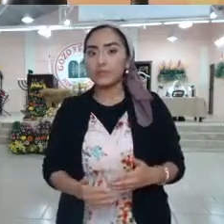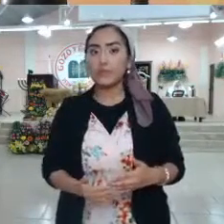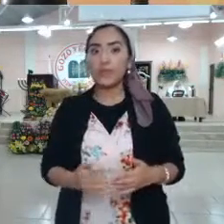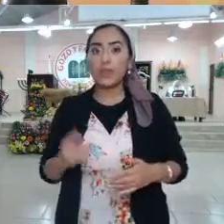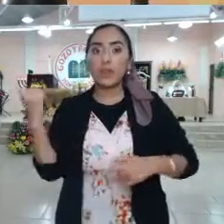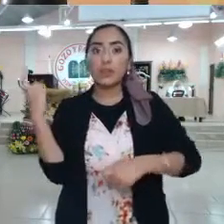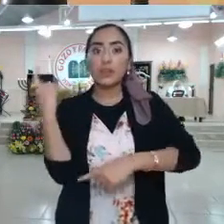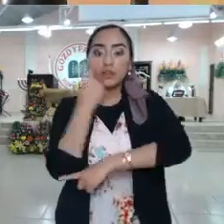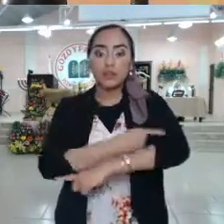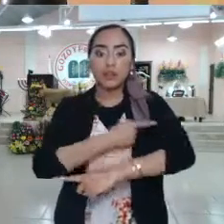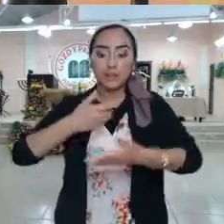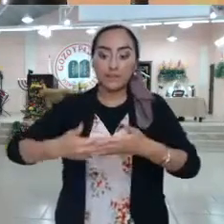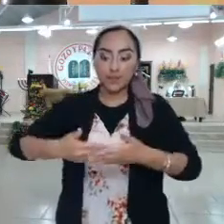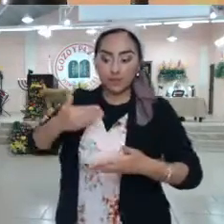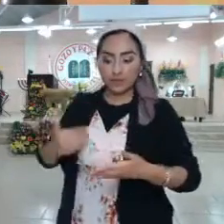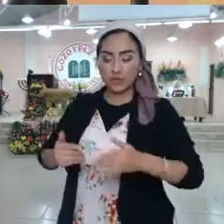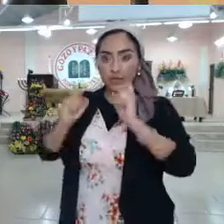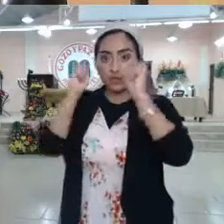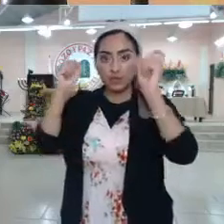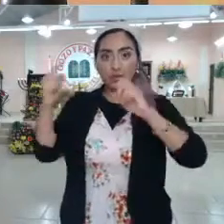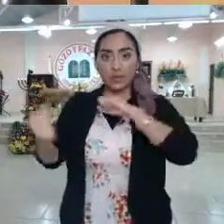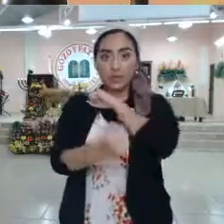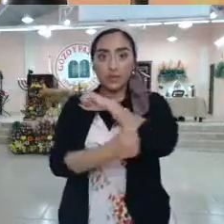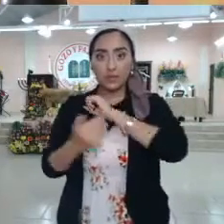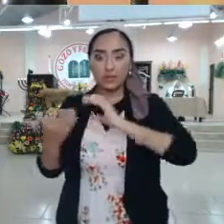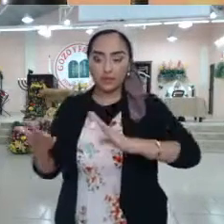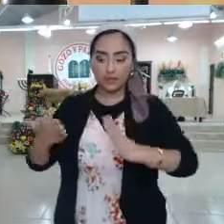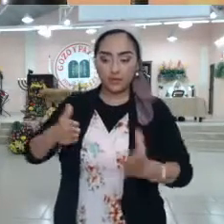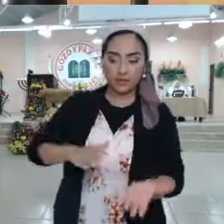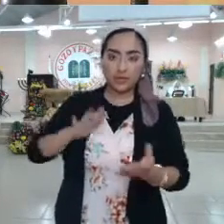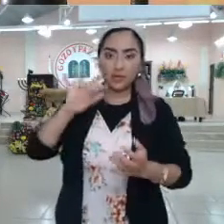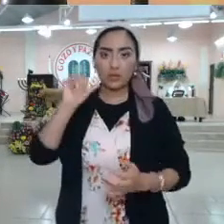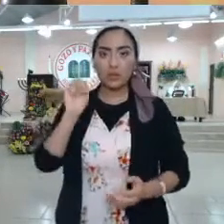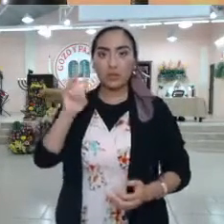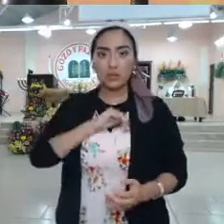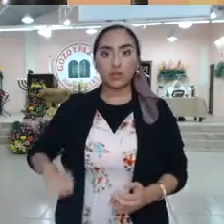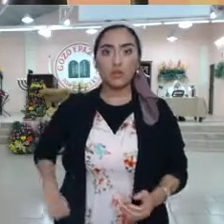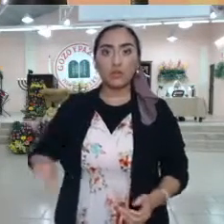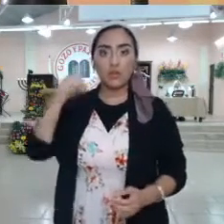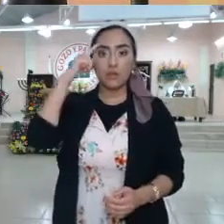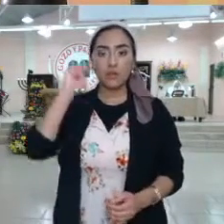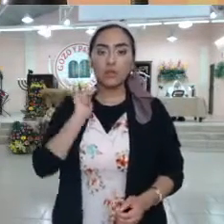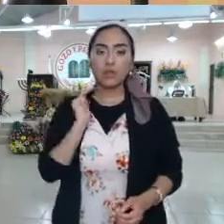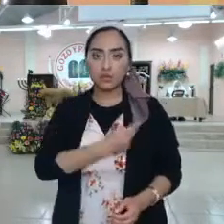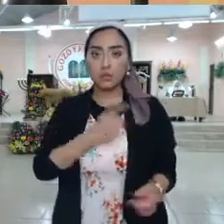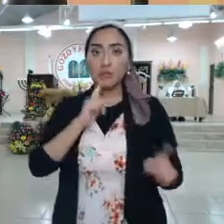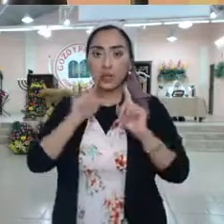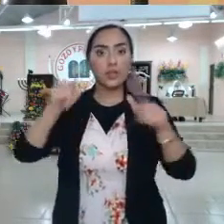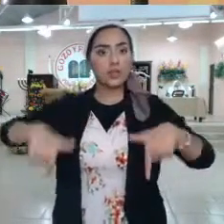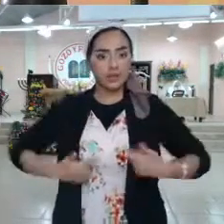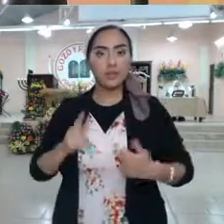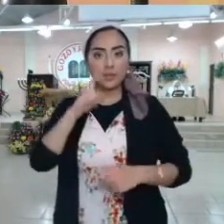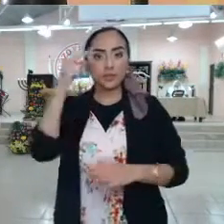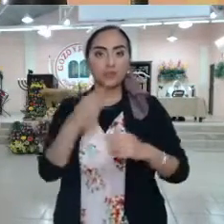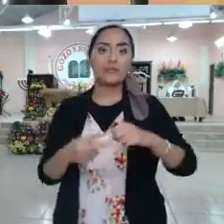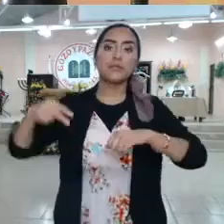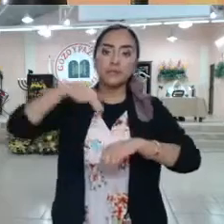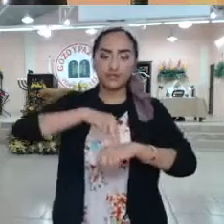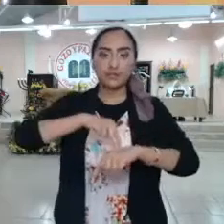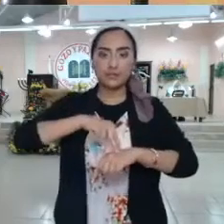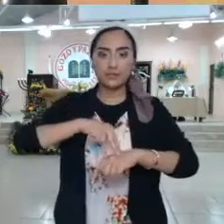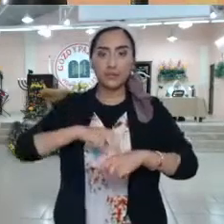close, one day before the feast of Pesach, Yahshua HaMashiach dies for us, but He lives because